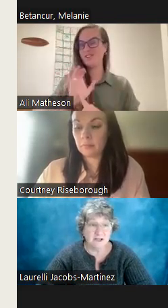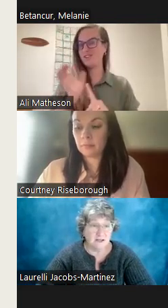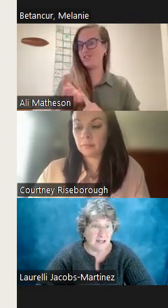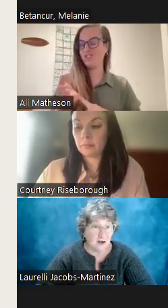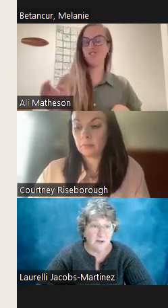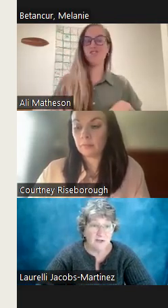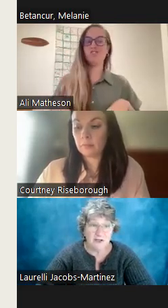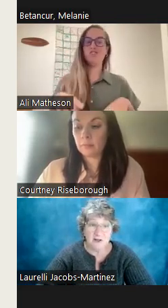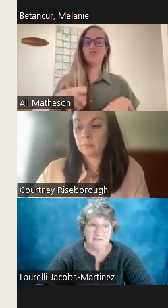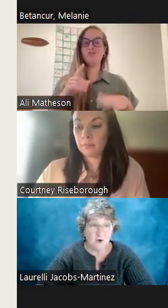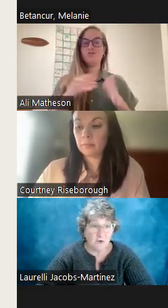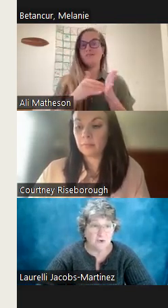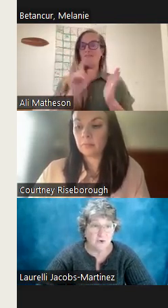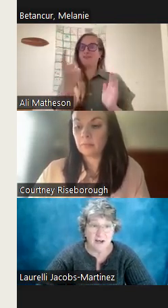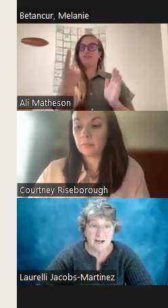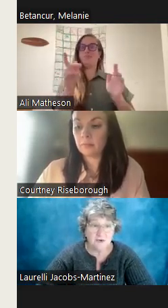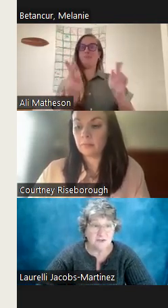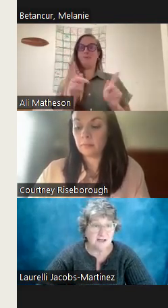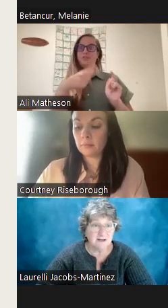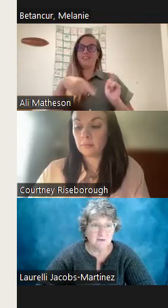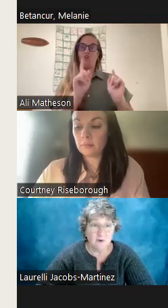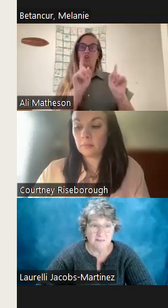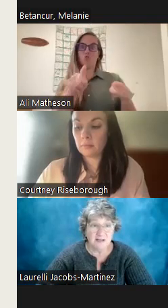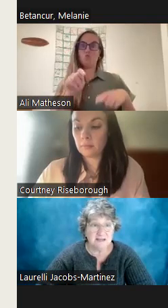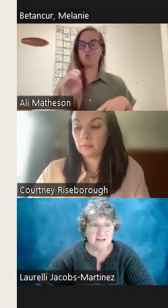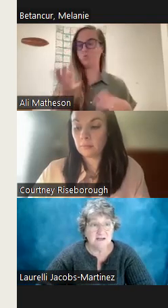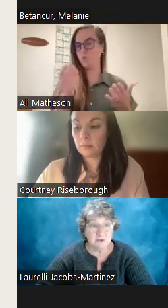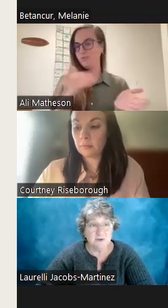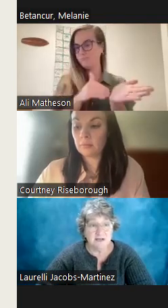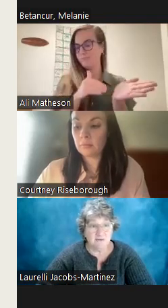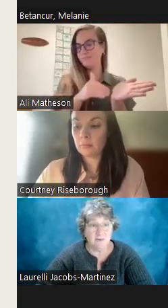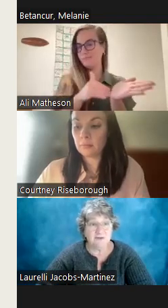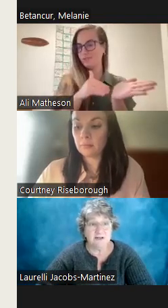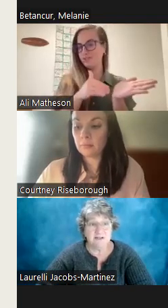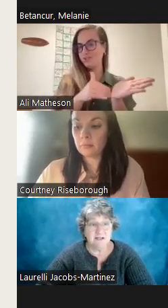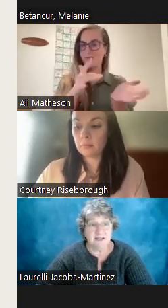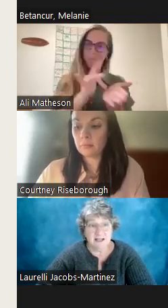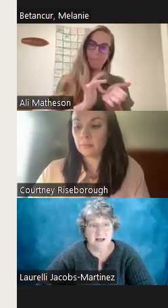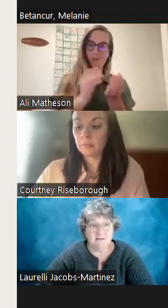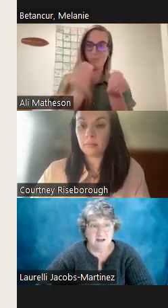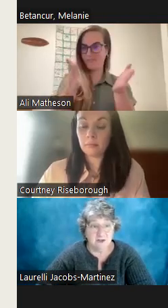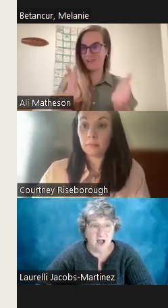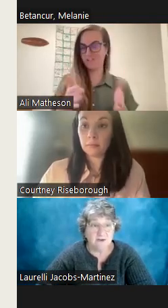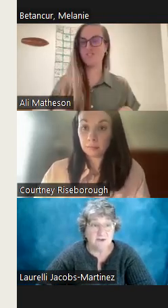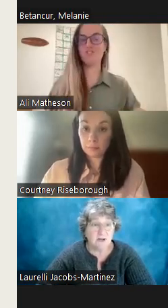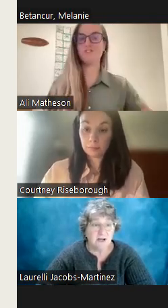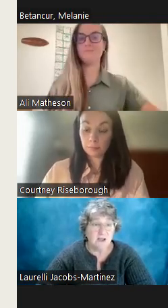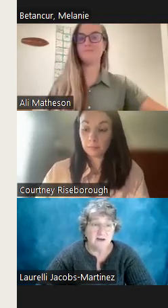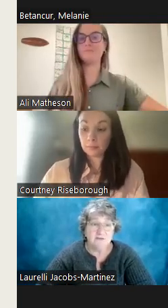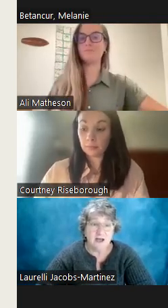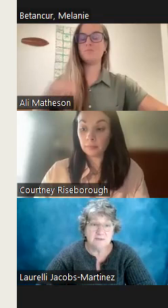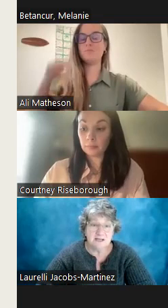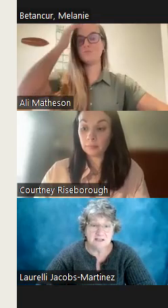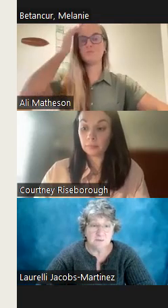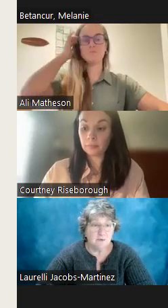the language, they don't have the culture or any understanding of what it means to be a deaf person, and suddenly they have a deaf child. So a lot